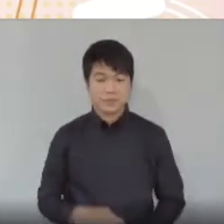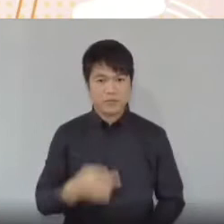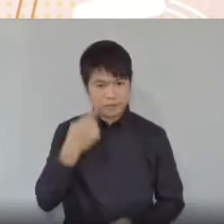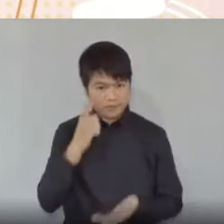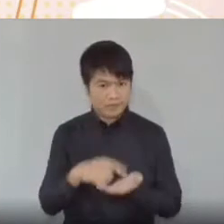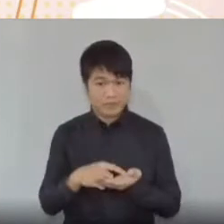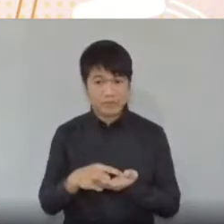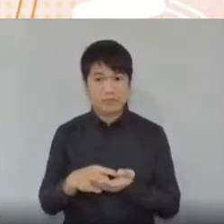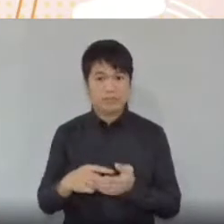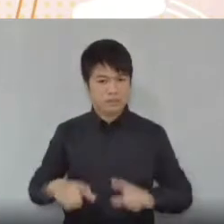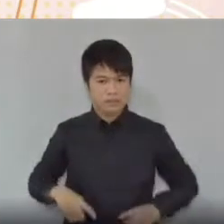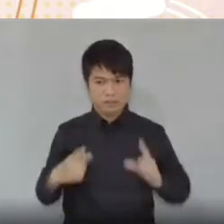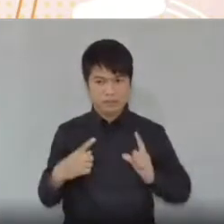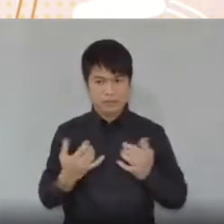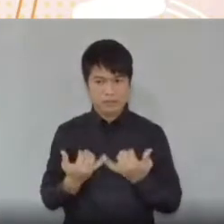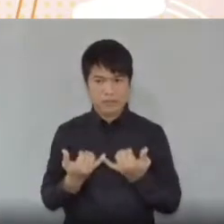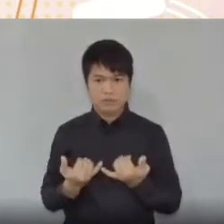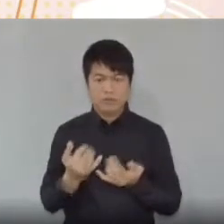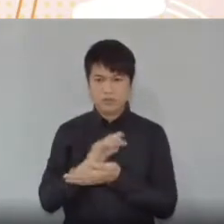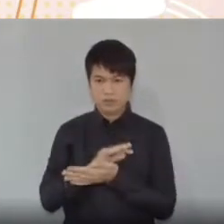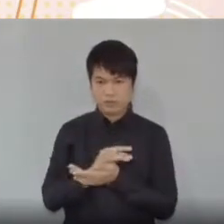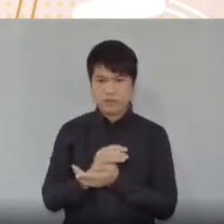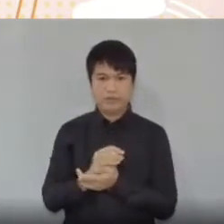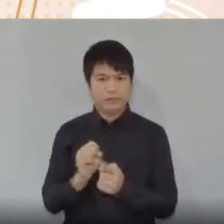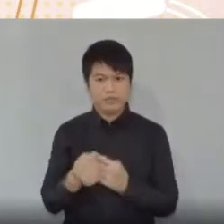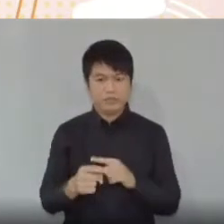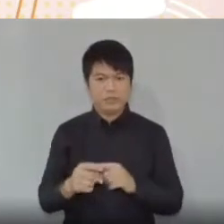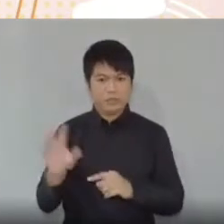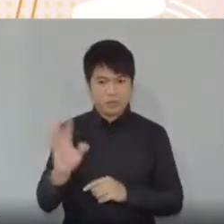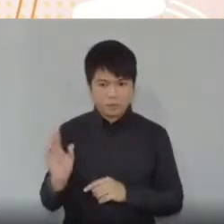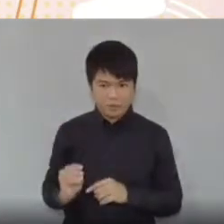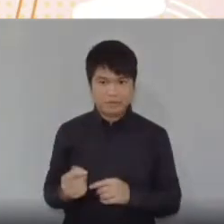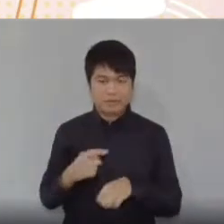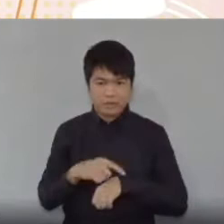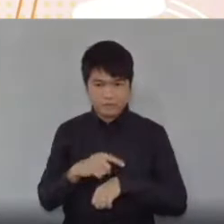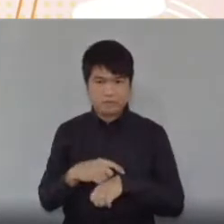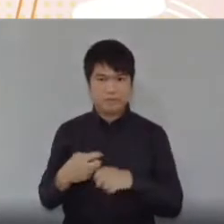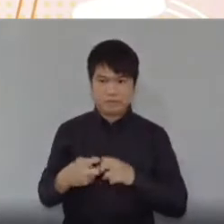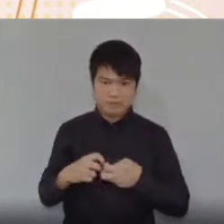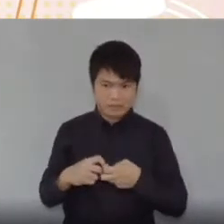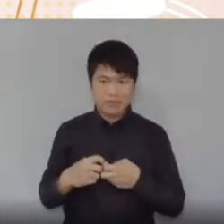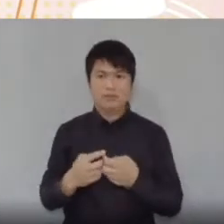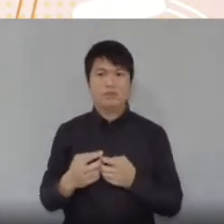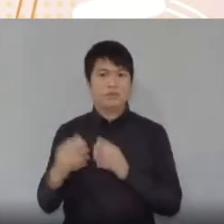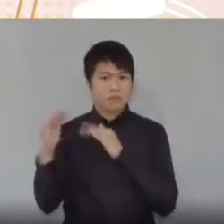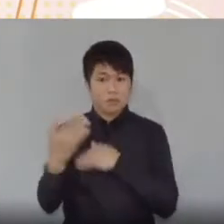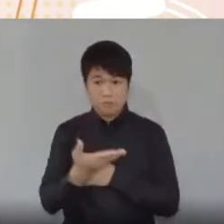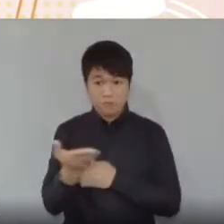we are living in unprecedented times and different circumstances, and we hope that you and your loved ones are doing